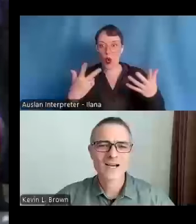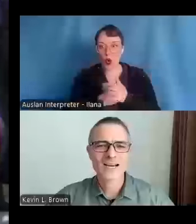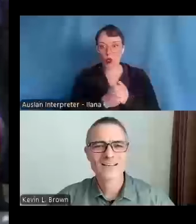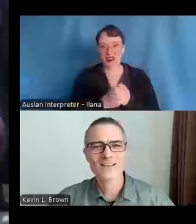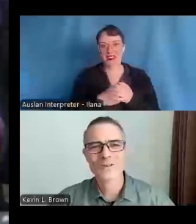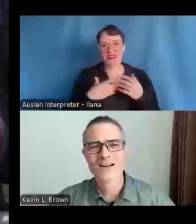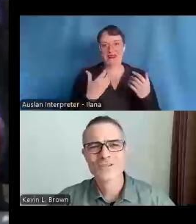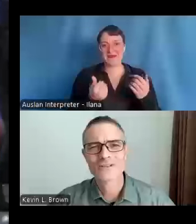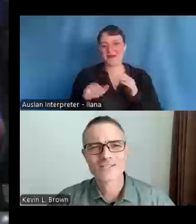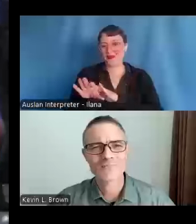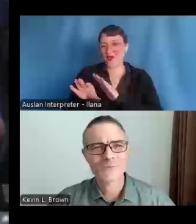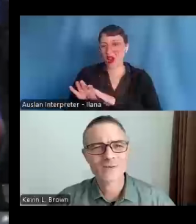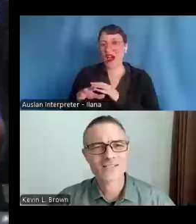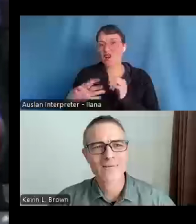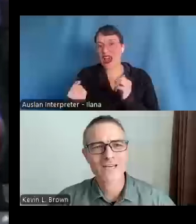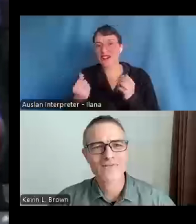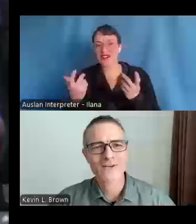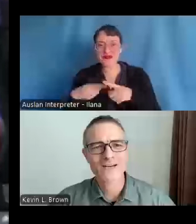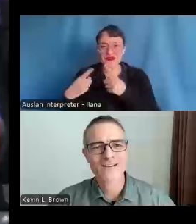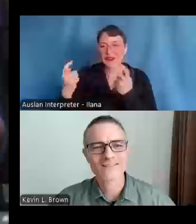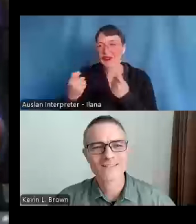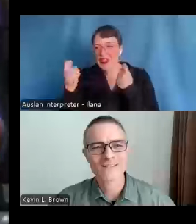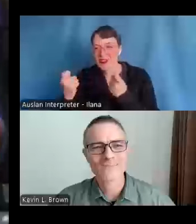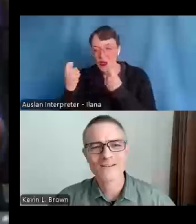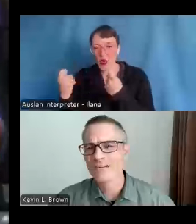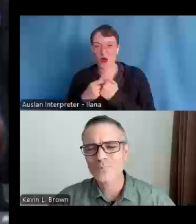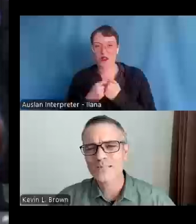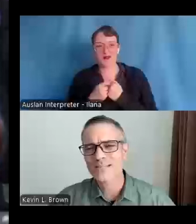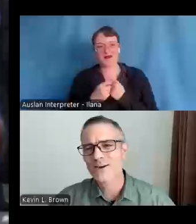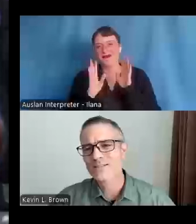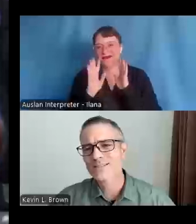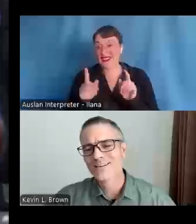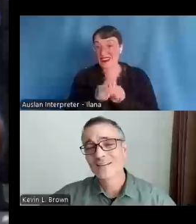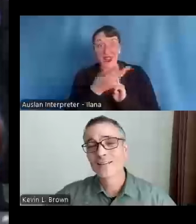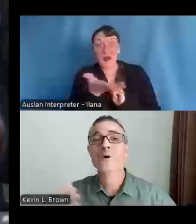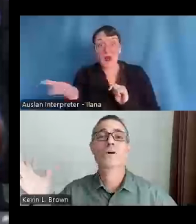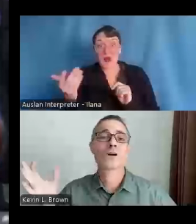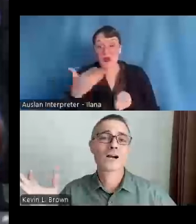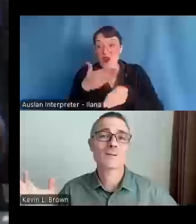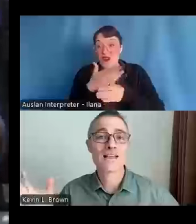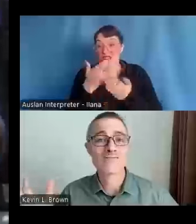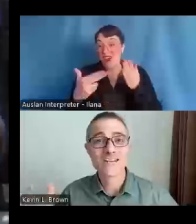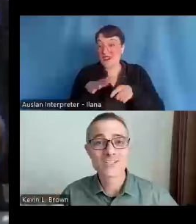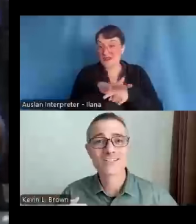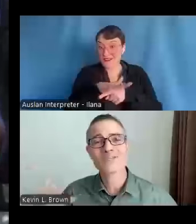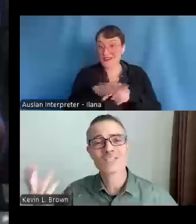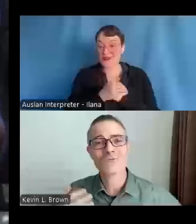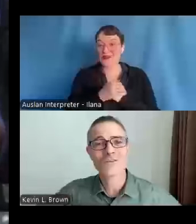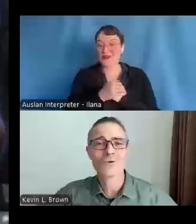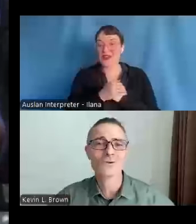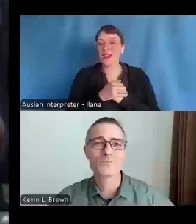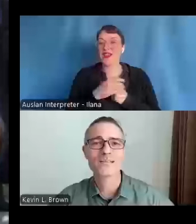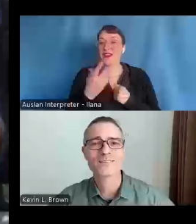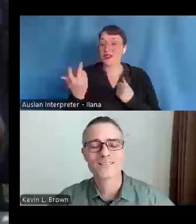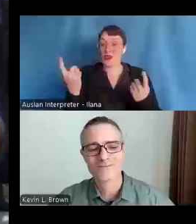there on the right, a lot of just awesome moments like many of you here, living and breathing the arts. Then we were acquired by Live Nation, obviously one of